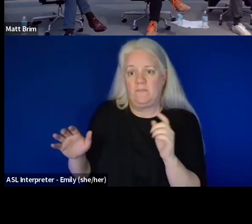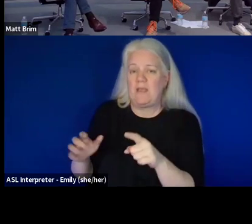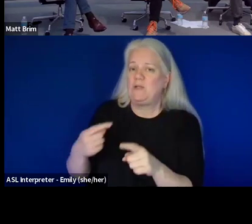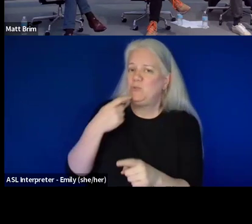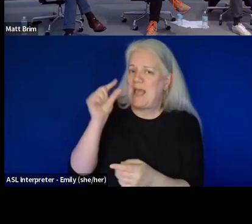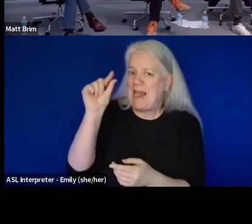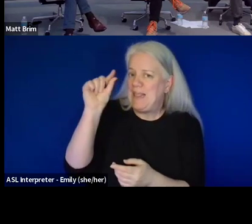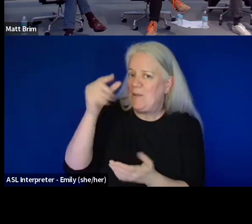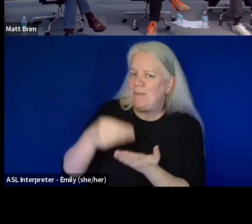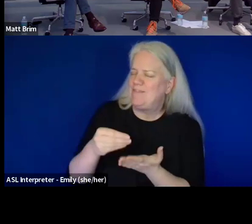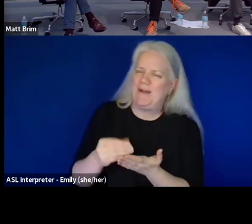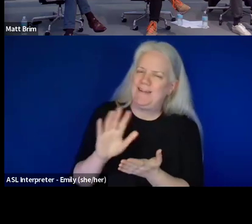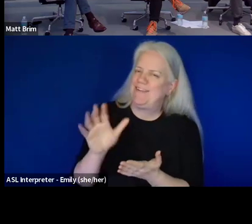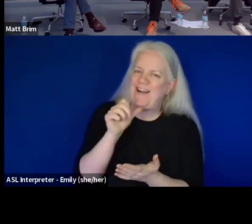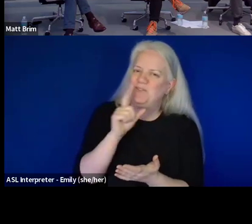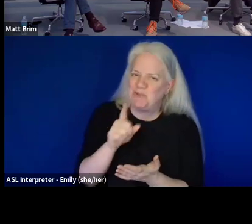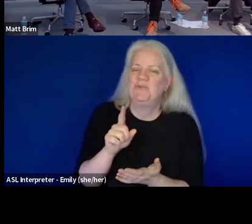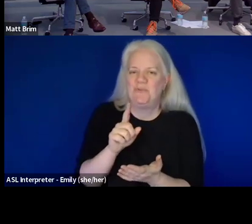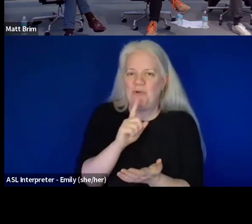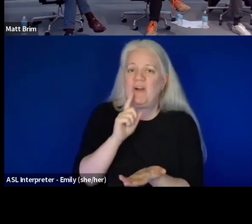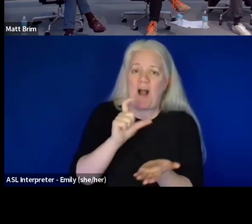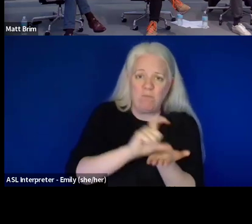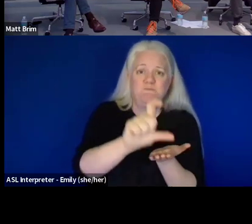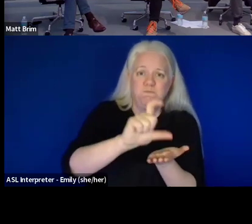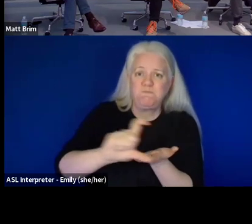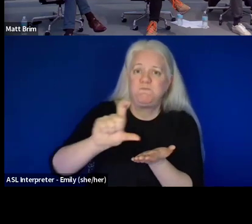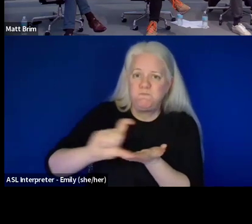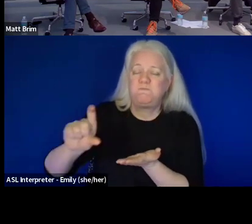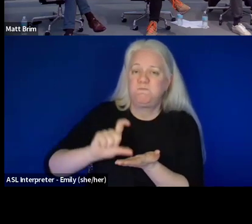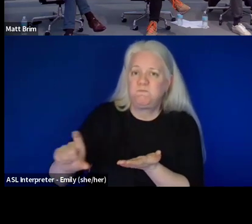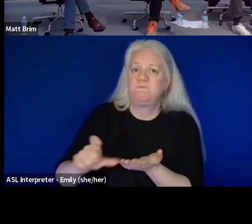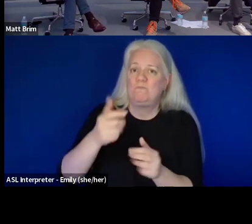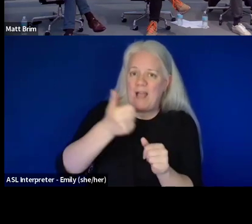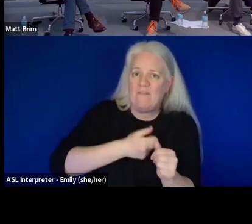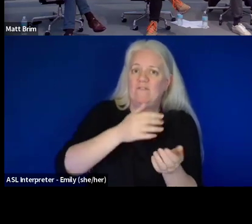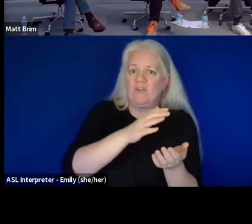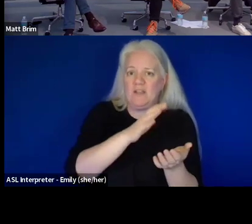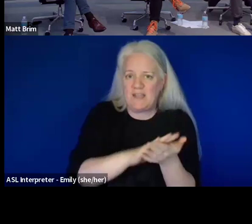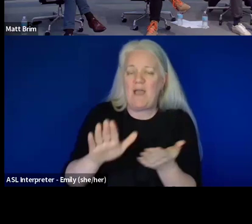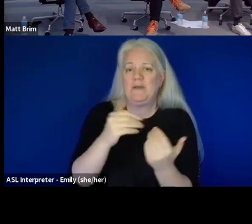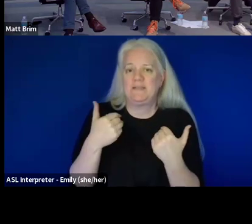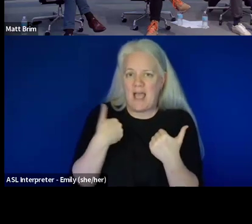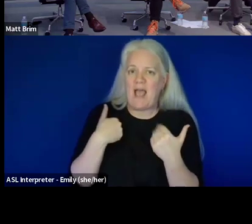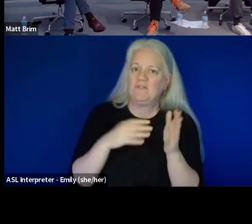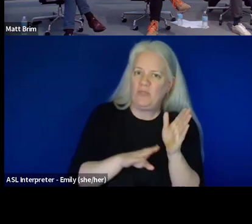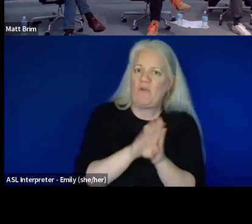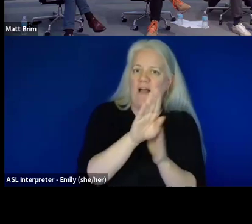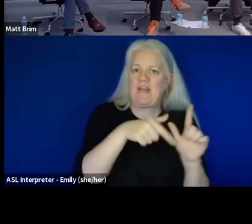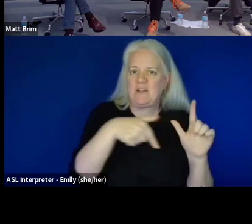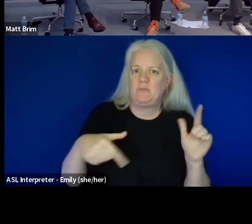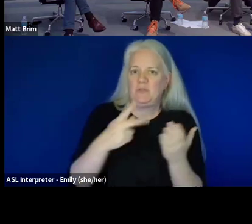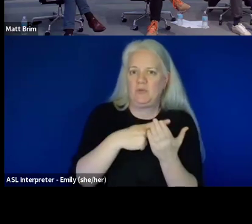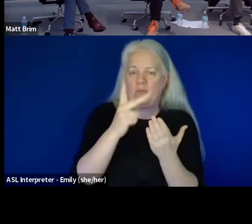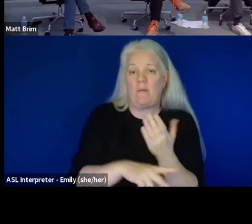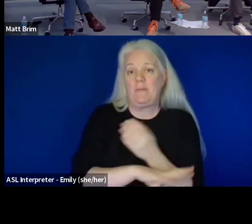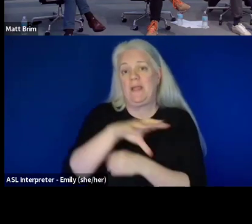Every campus can really have extensive, thriving LGBTQ programming, including the Grad